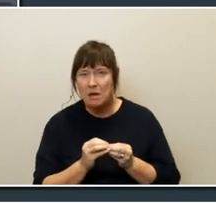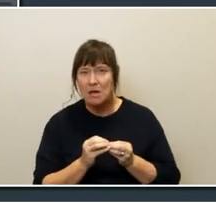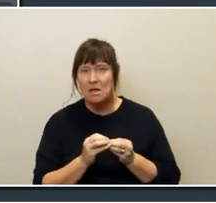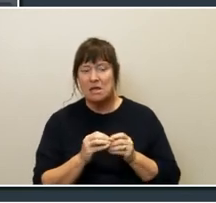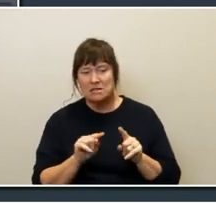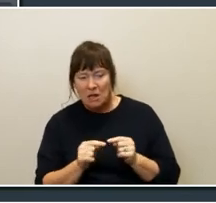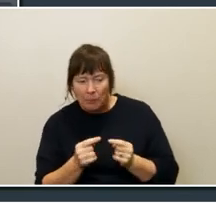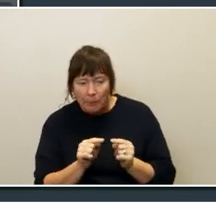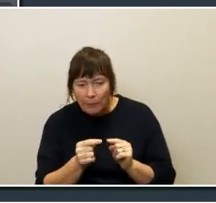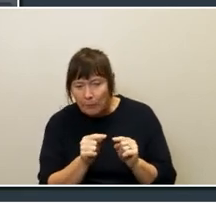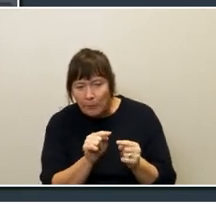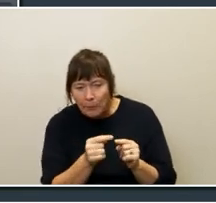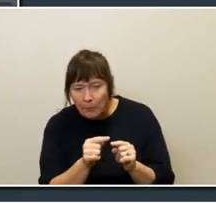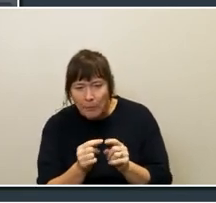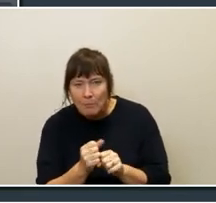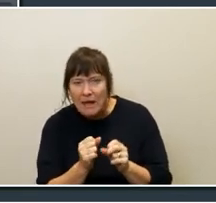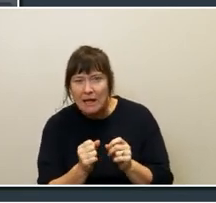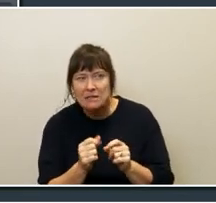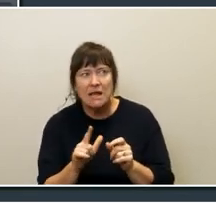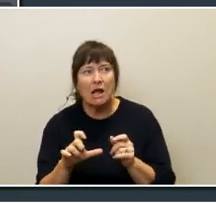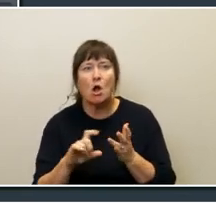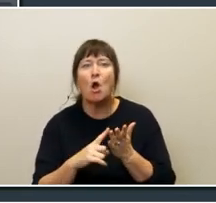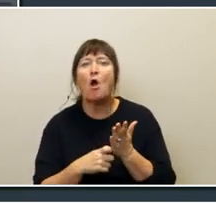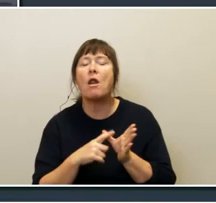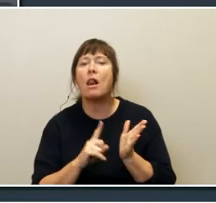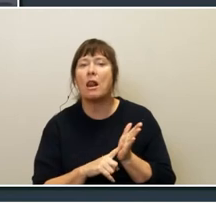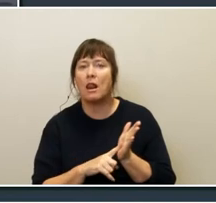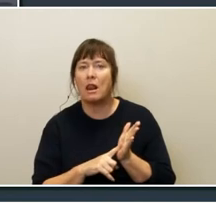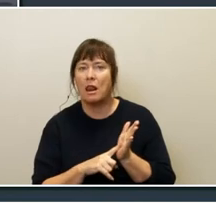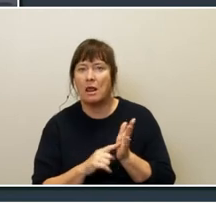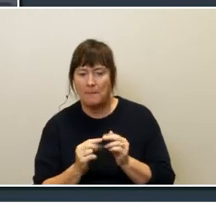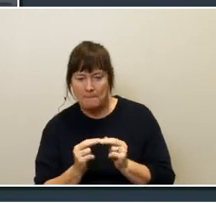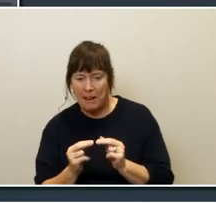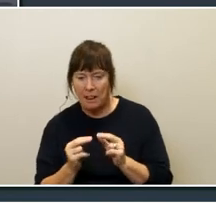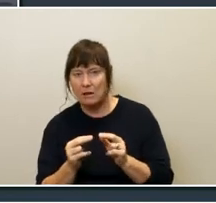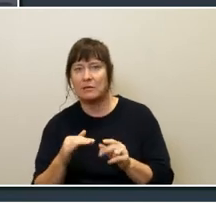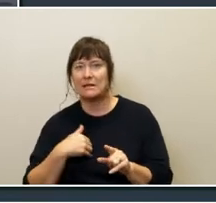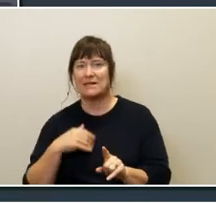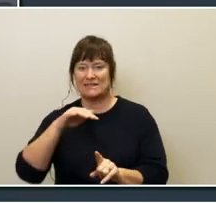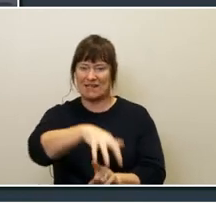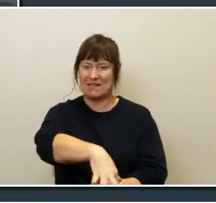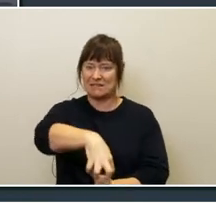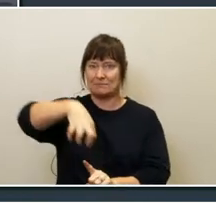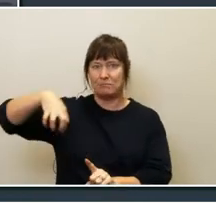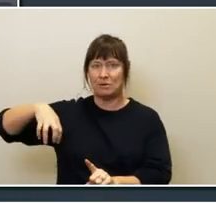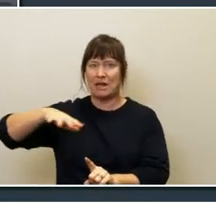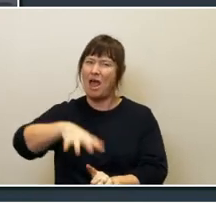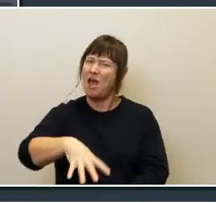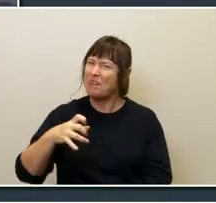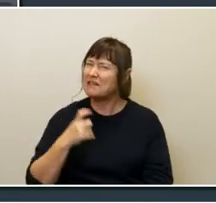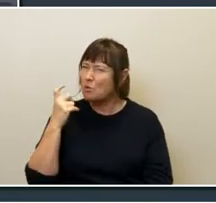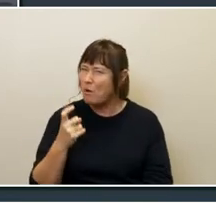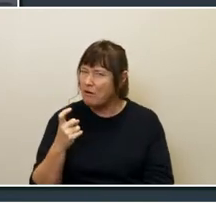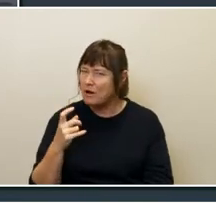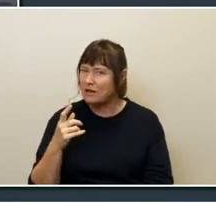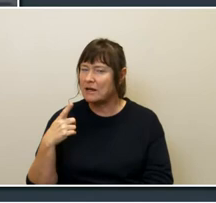coral-like structures, solid structures that they've had to use mechanical diggers to get out. So that's a bit of a worry,